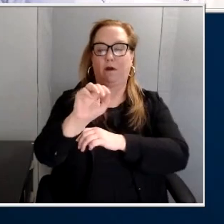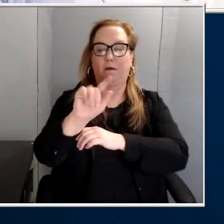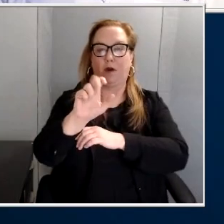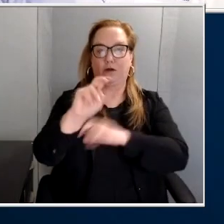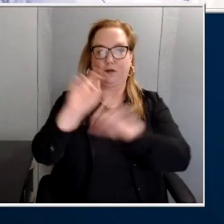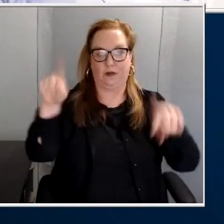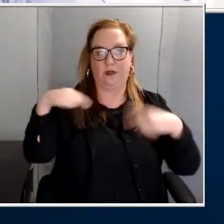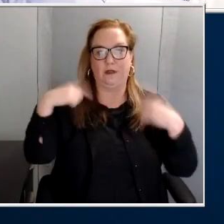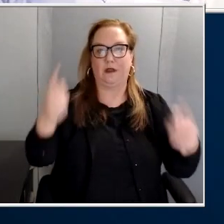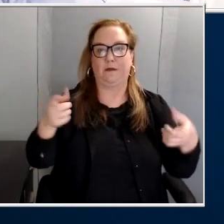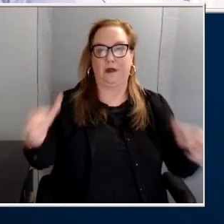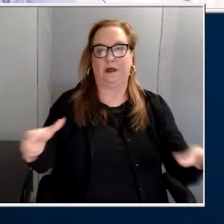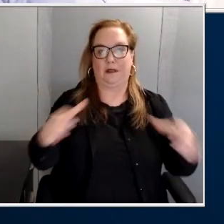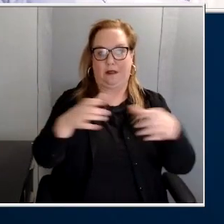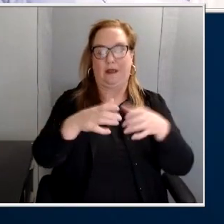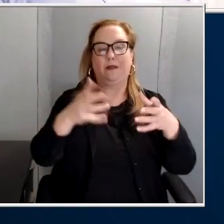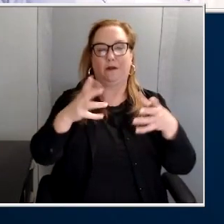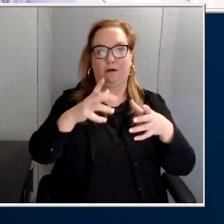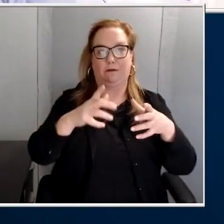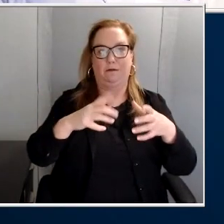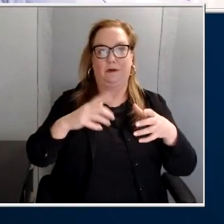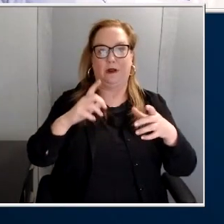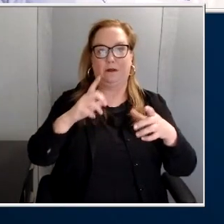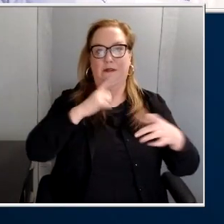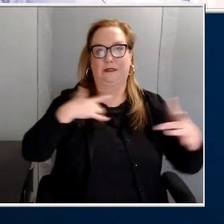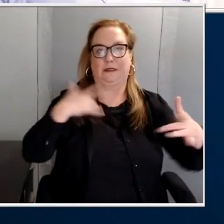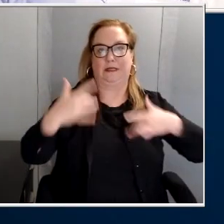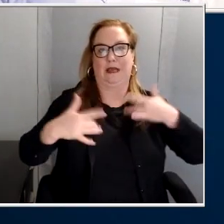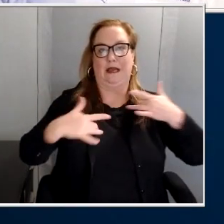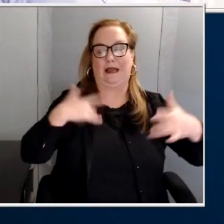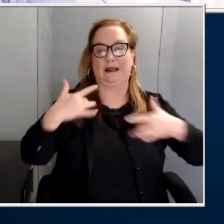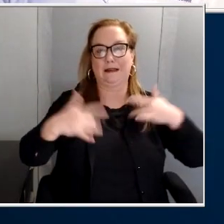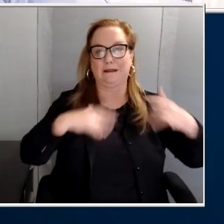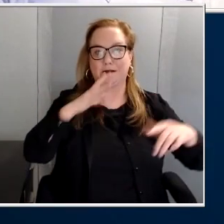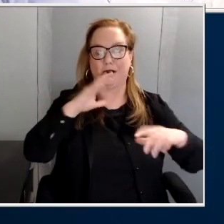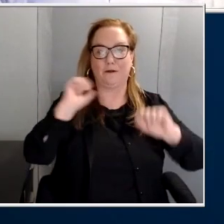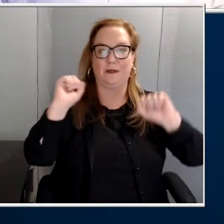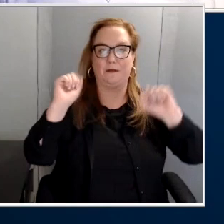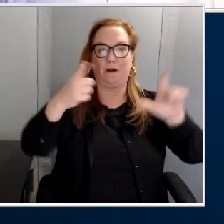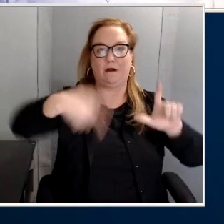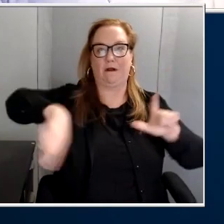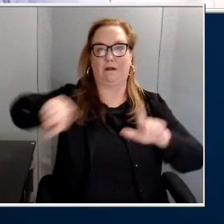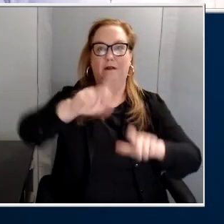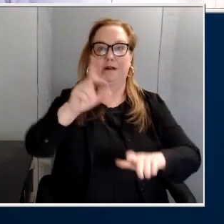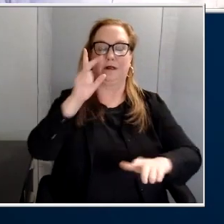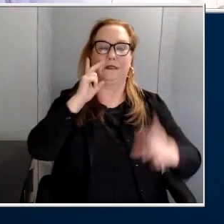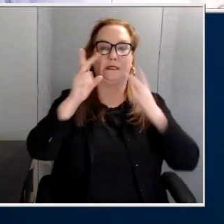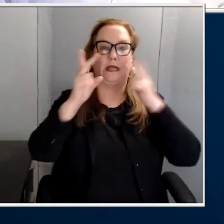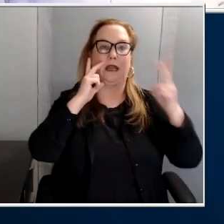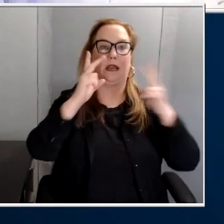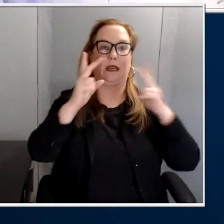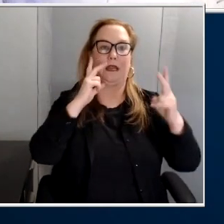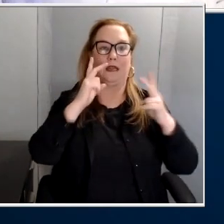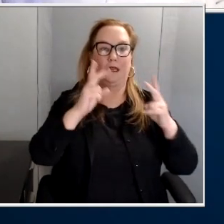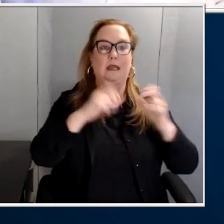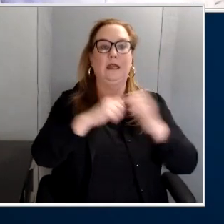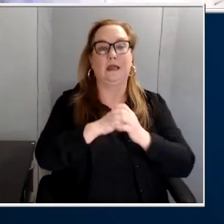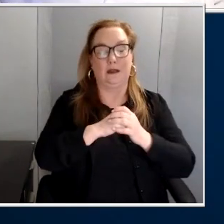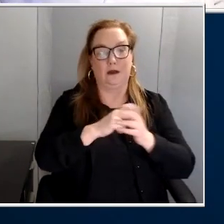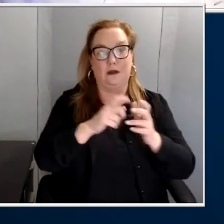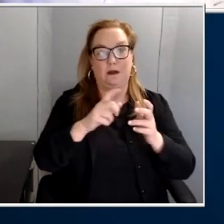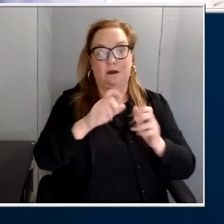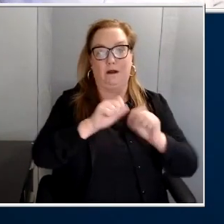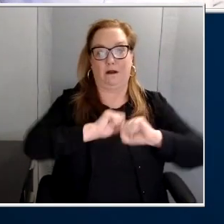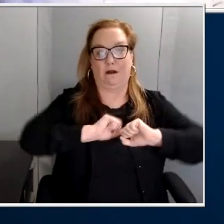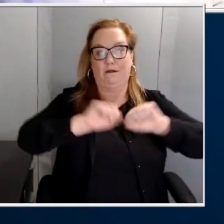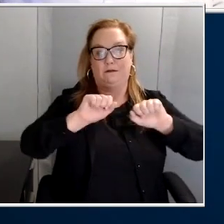together before. I can't wait to have this conversation today. It's going to be fun to hear what everyone's seeing and what Dr. Motion is seeing across, or